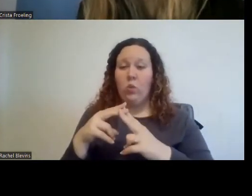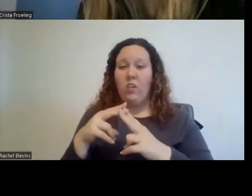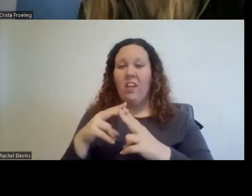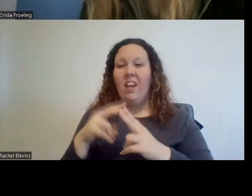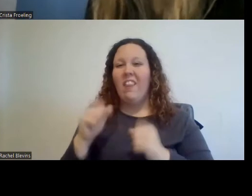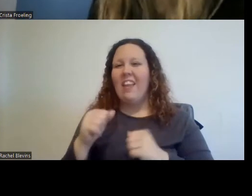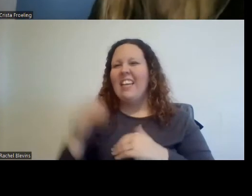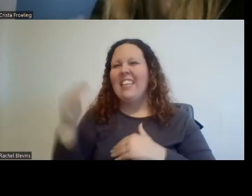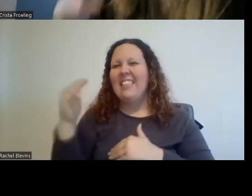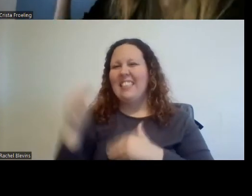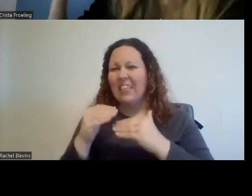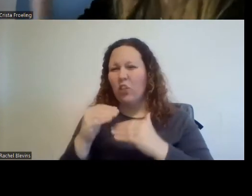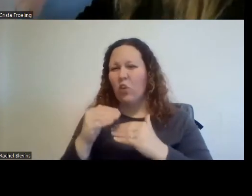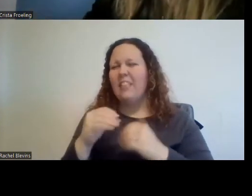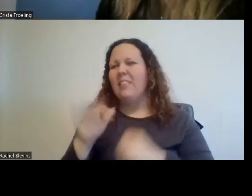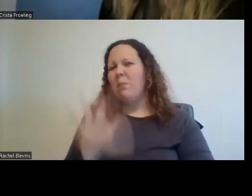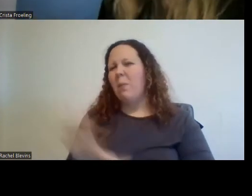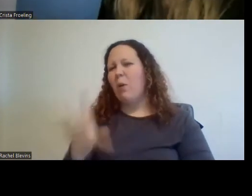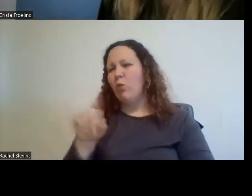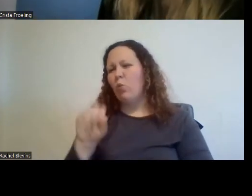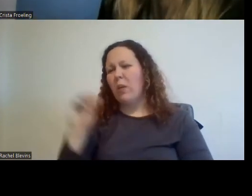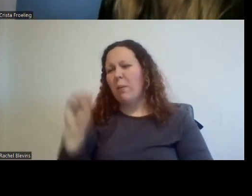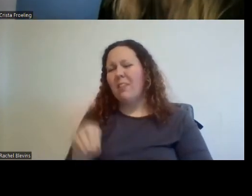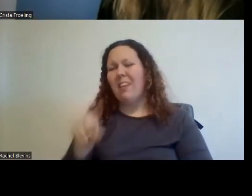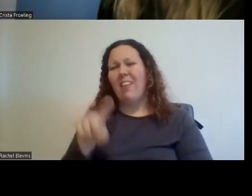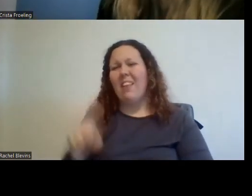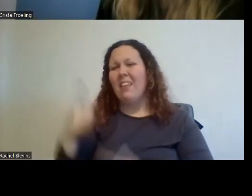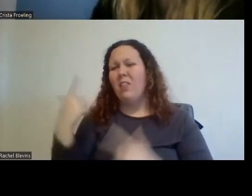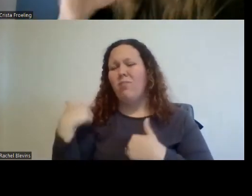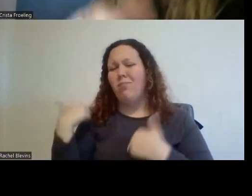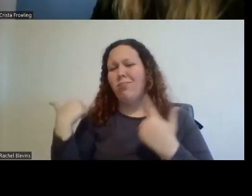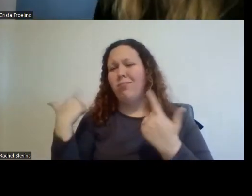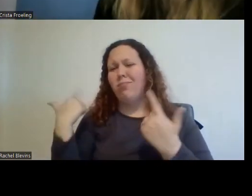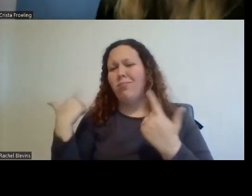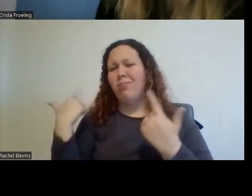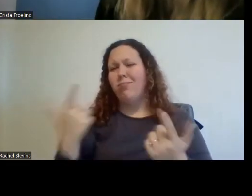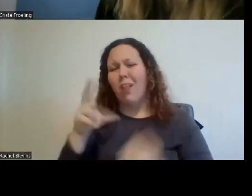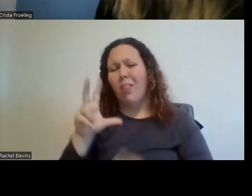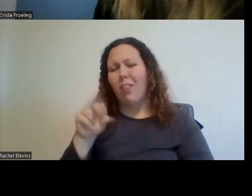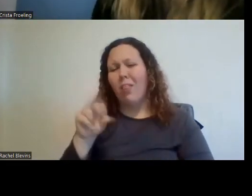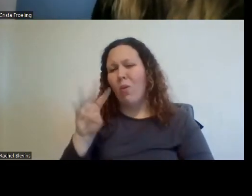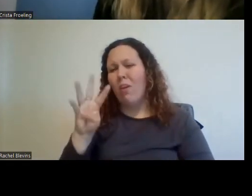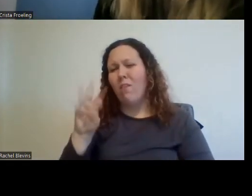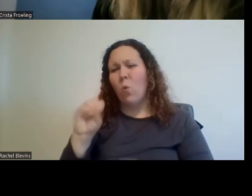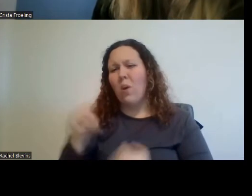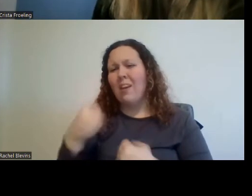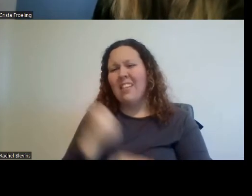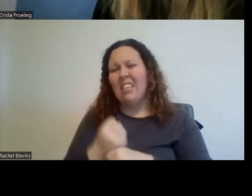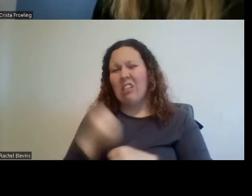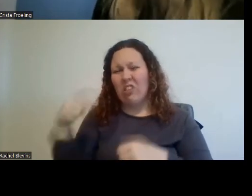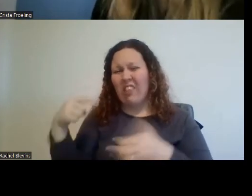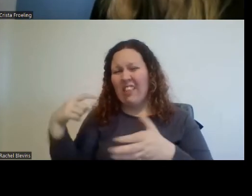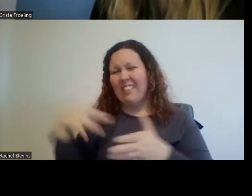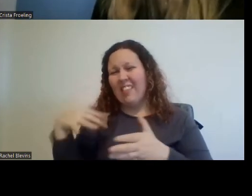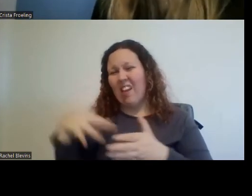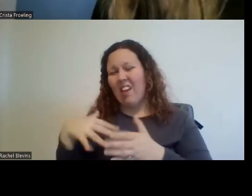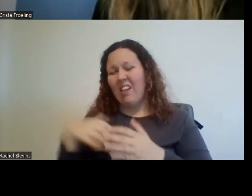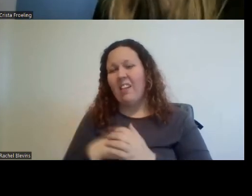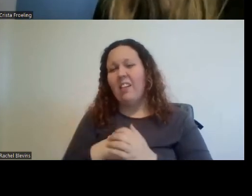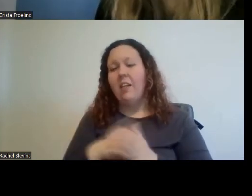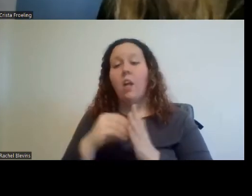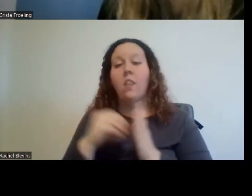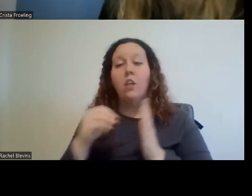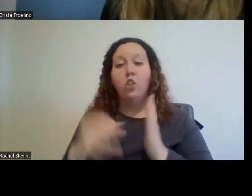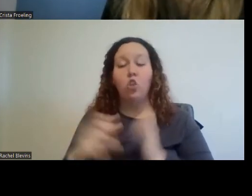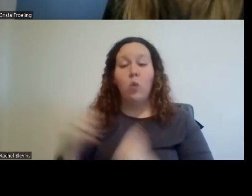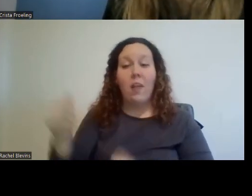20%. And this has been going on for like 30, 40 years, the study of this. The student in the back of the room is a